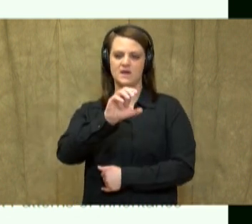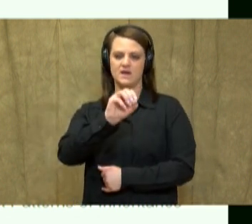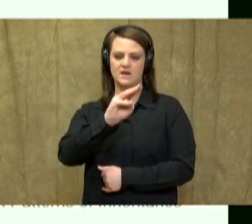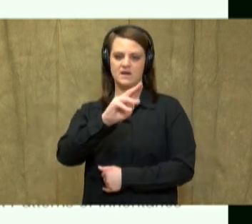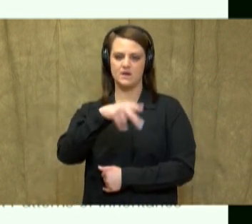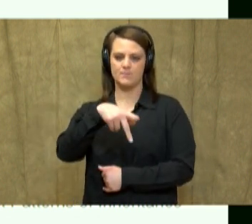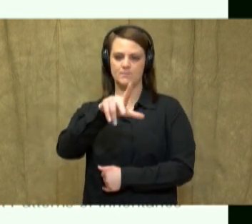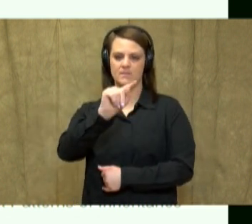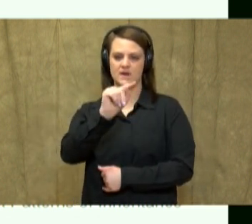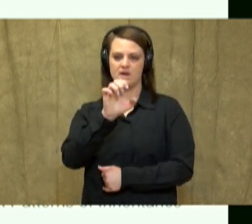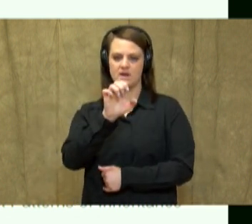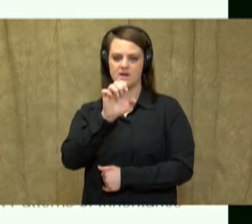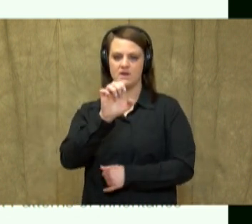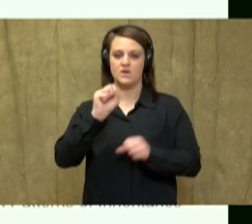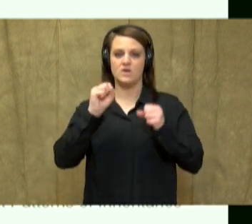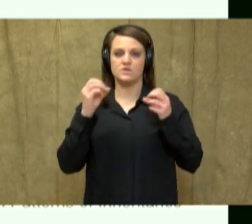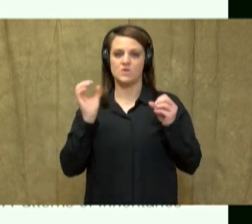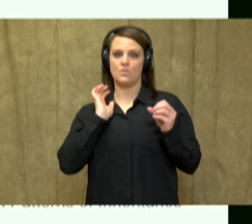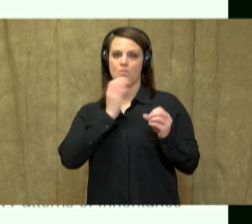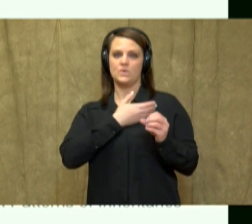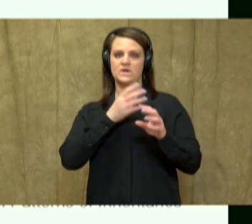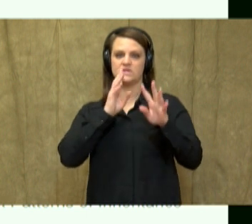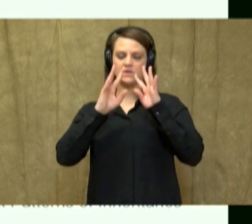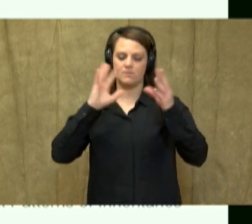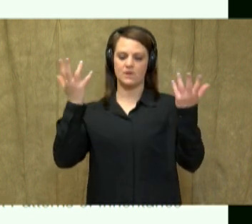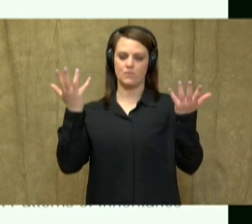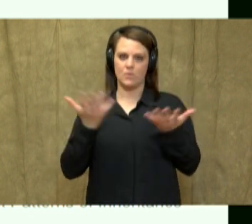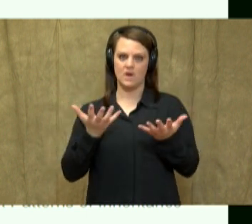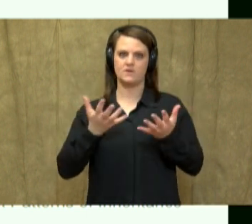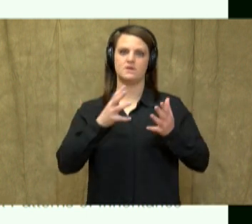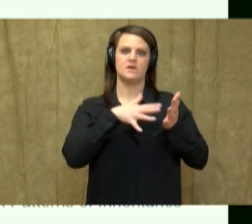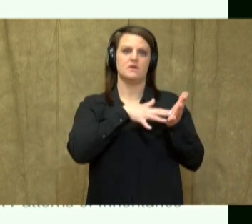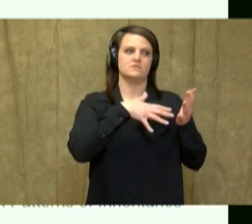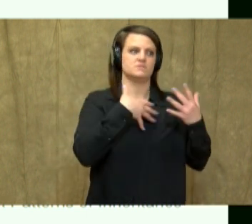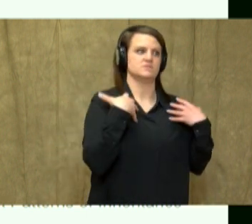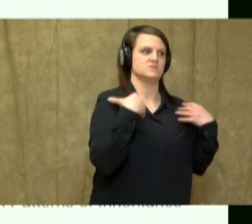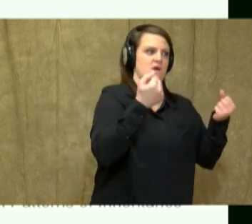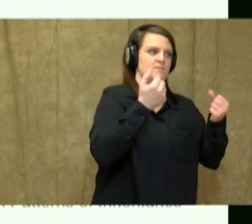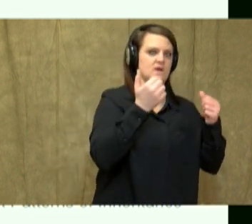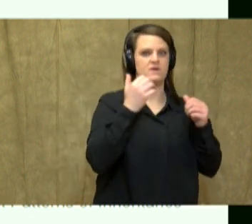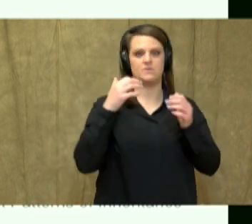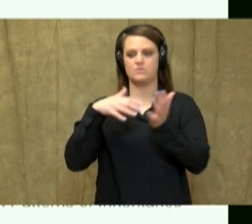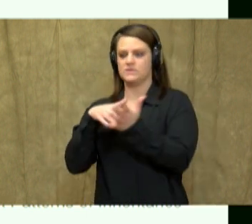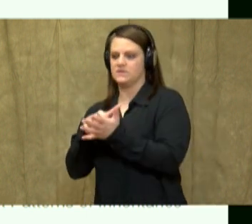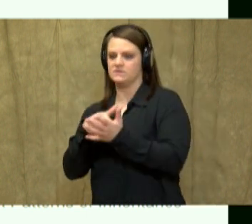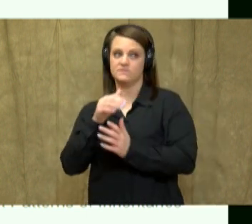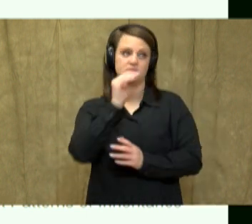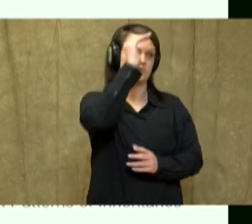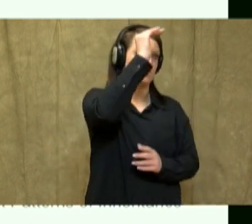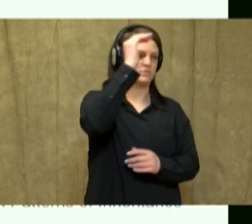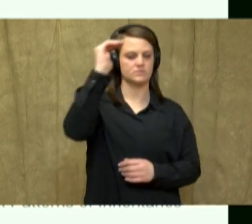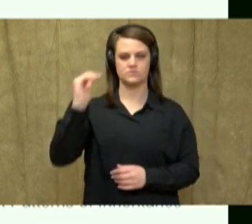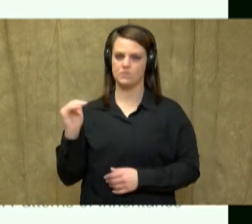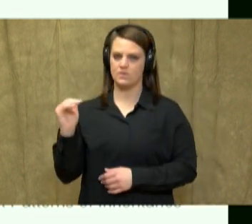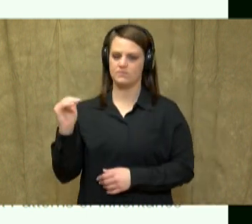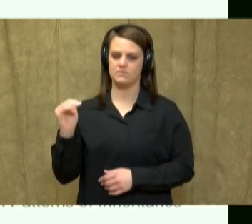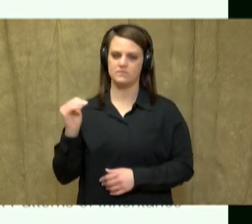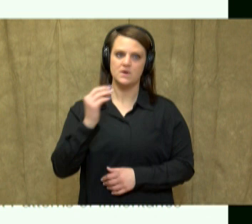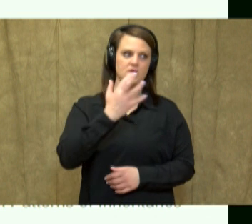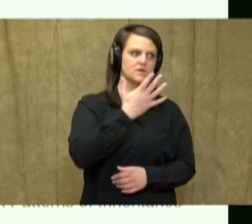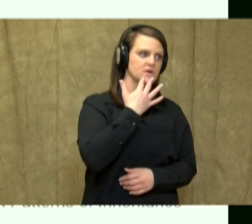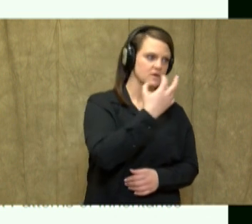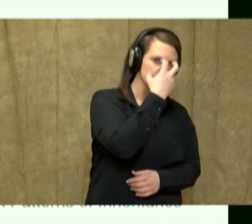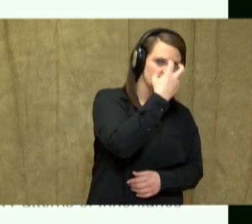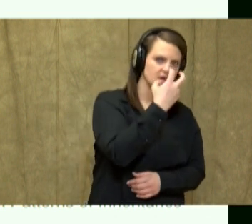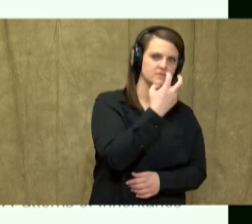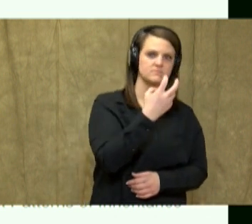point, we have talked about dominant versus recessive. You either are tall or short, you're